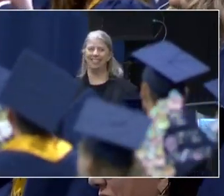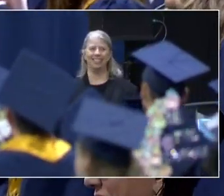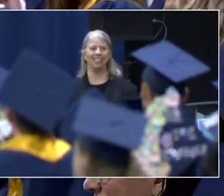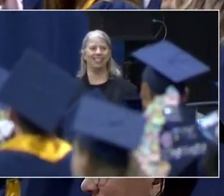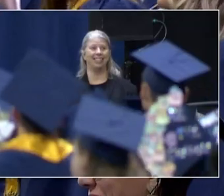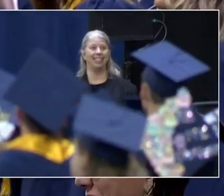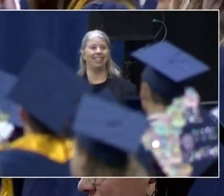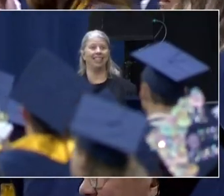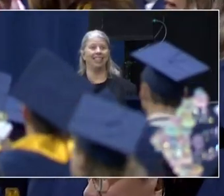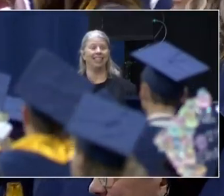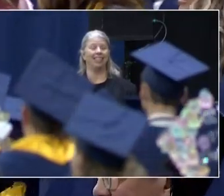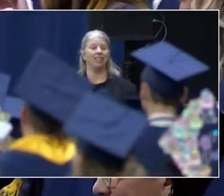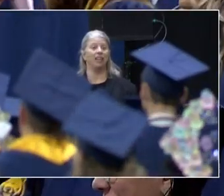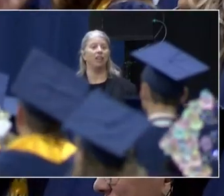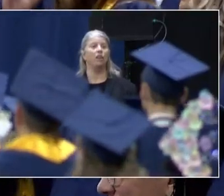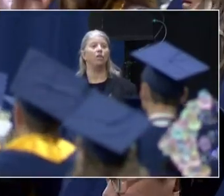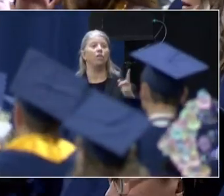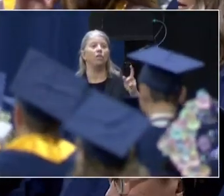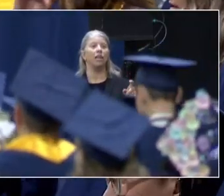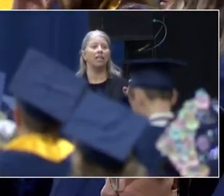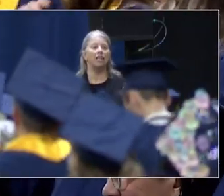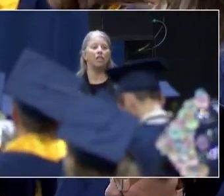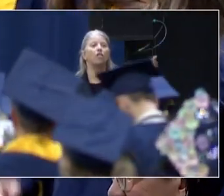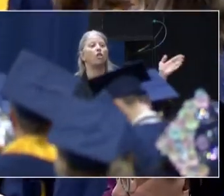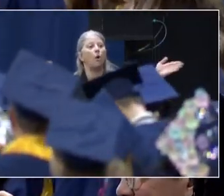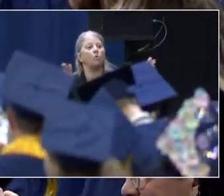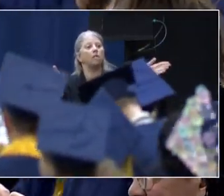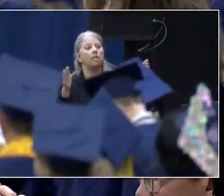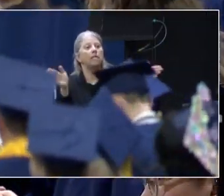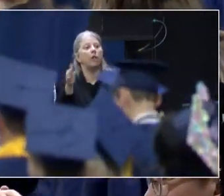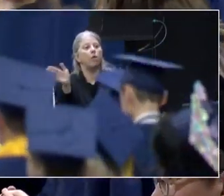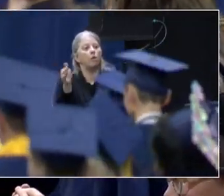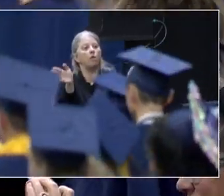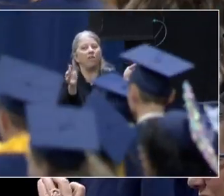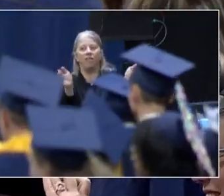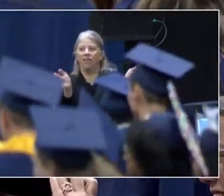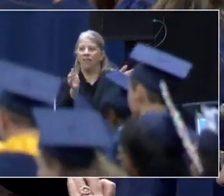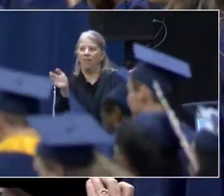So, I need you to get a little closer together in the middle, though, if you can help me out.